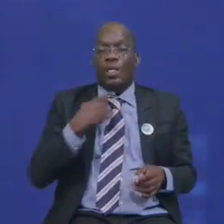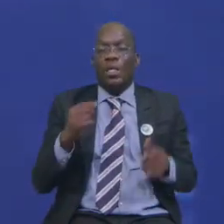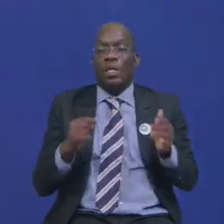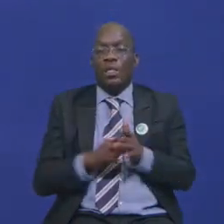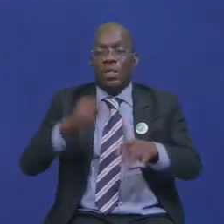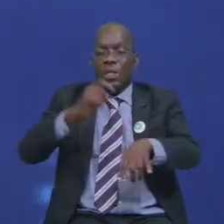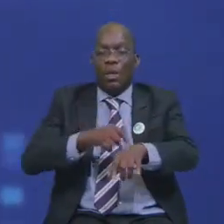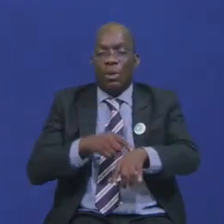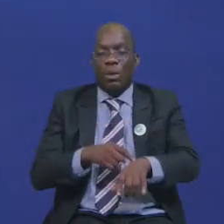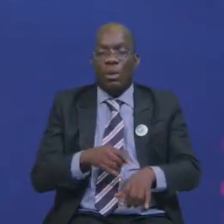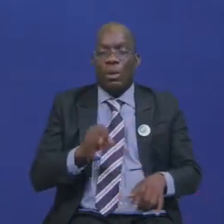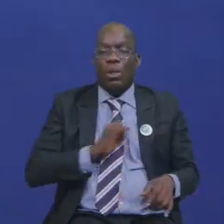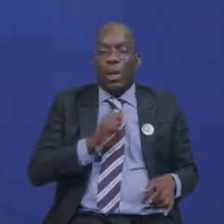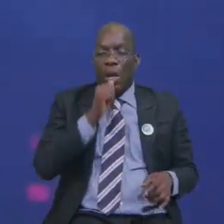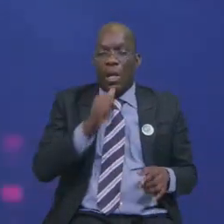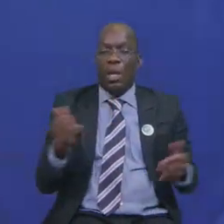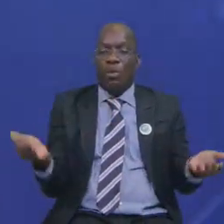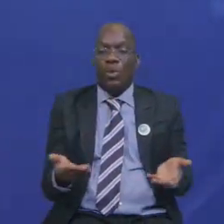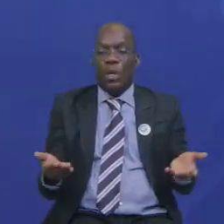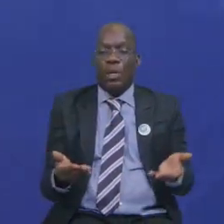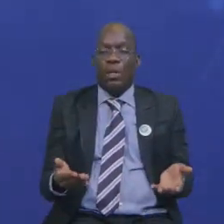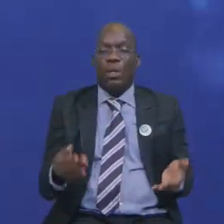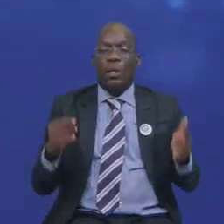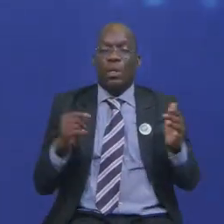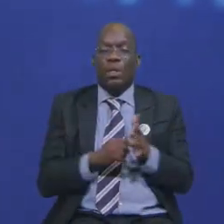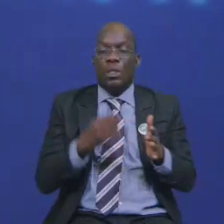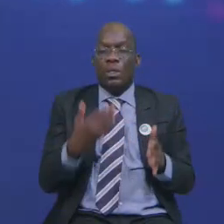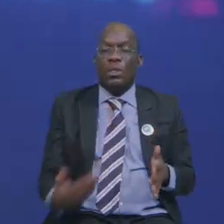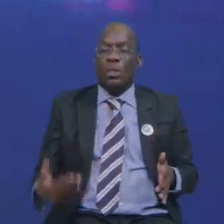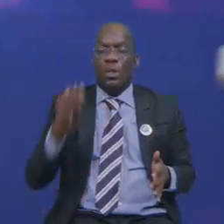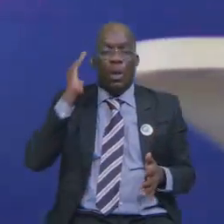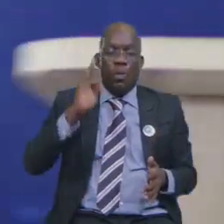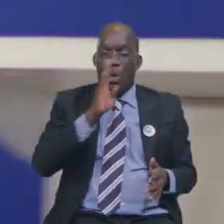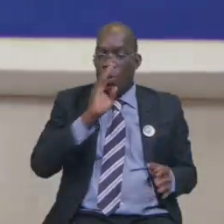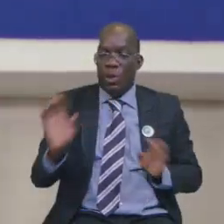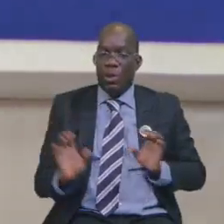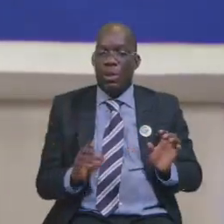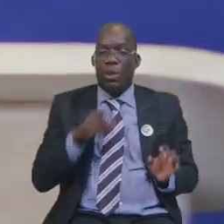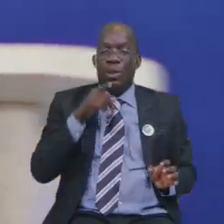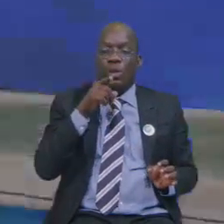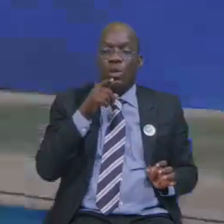time, I am here. And this scene will be done. Do you set